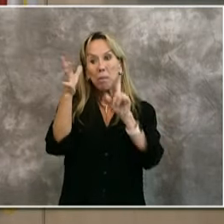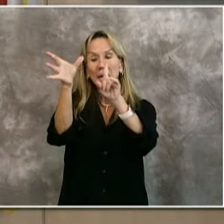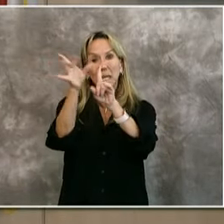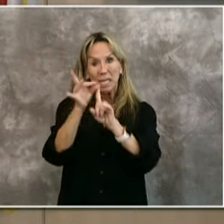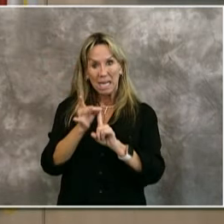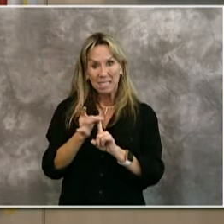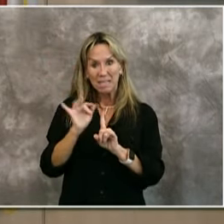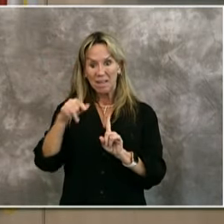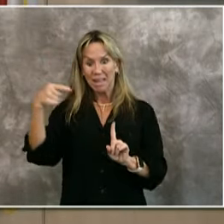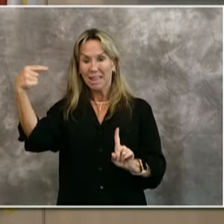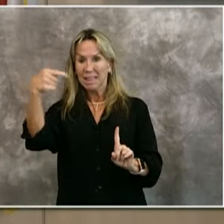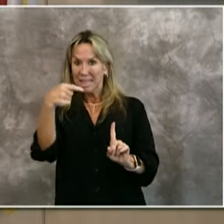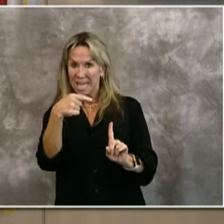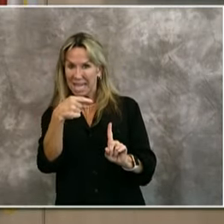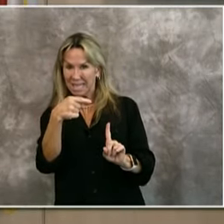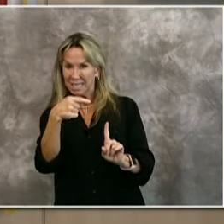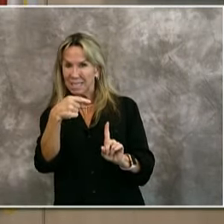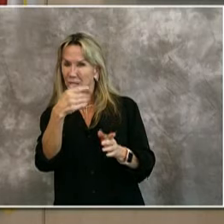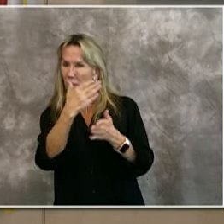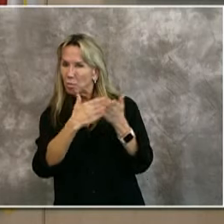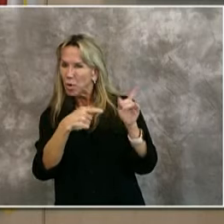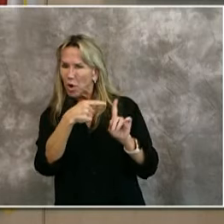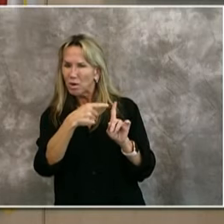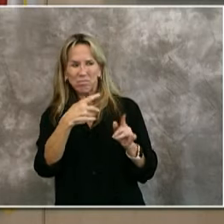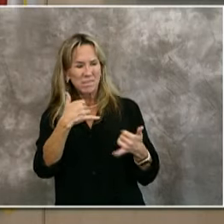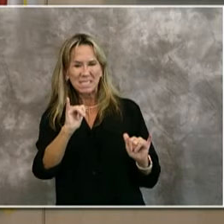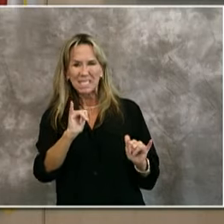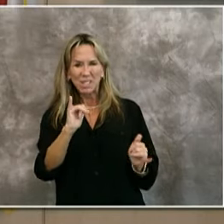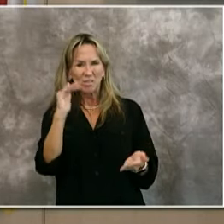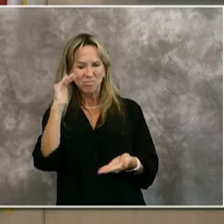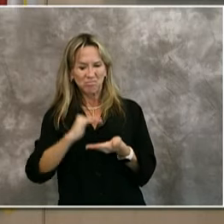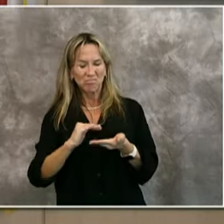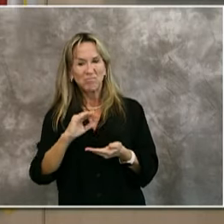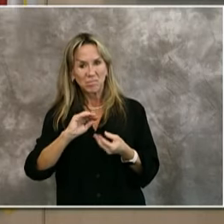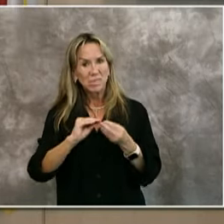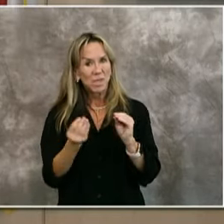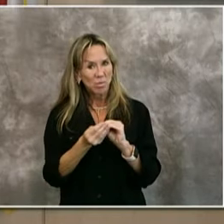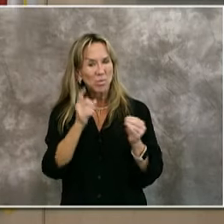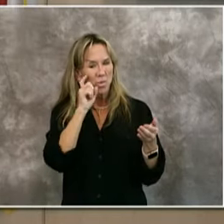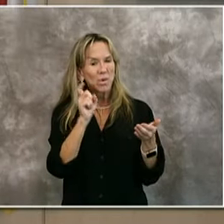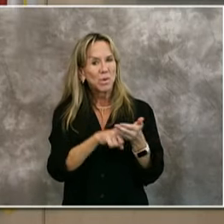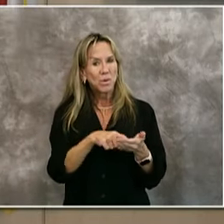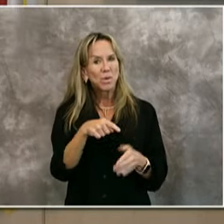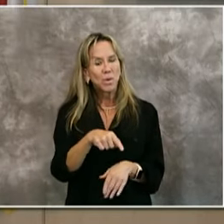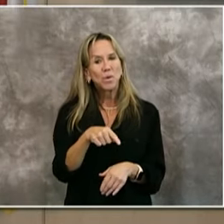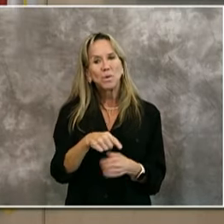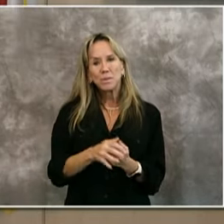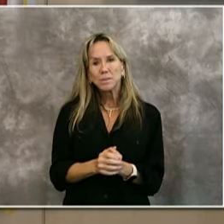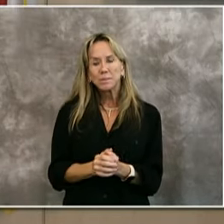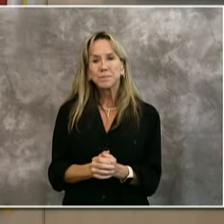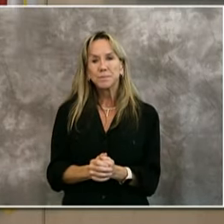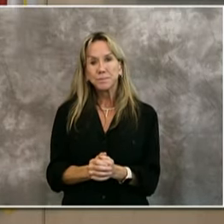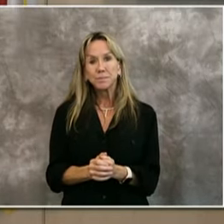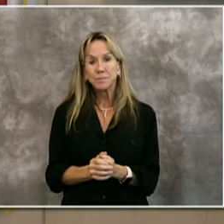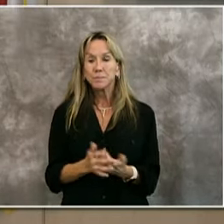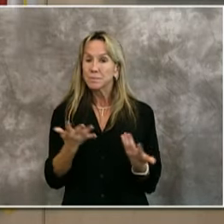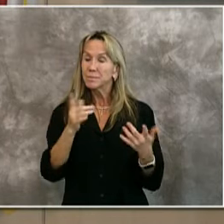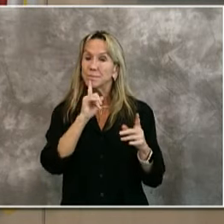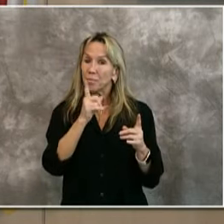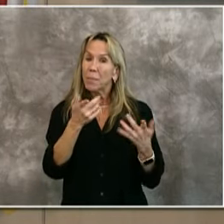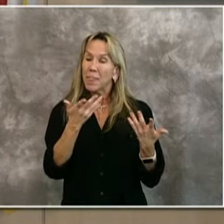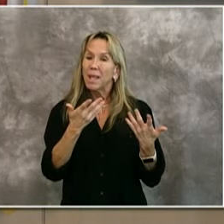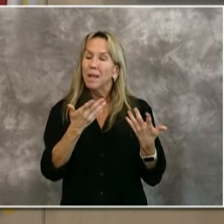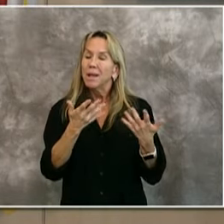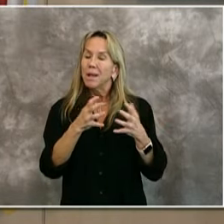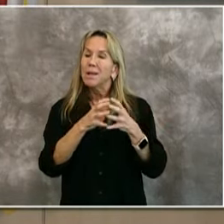that endorse that specific piece of history has been very low. But again, that's a lot of time